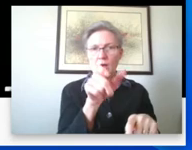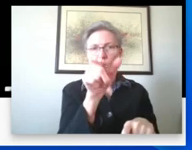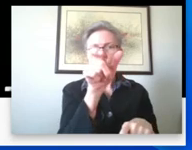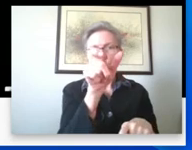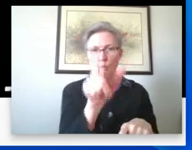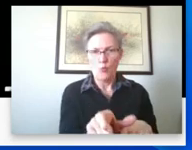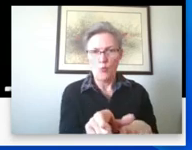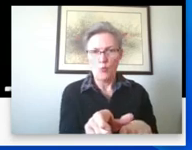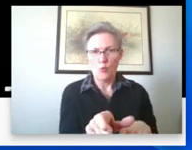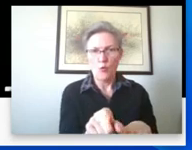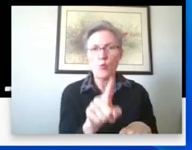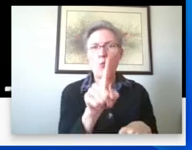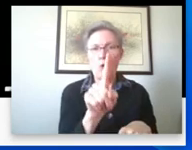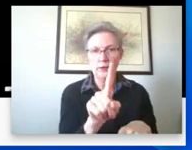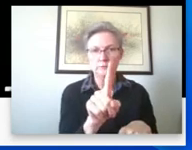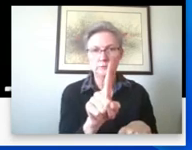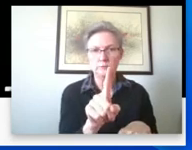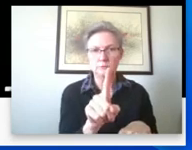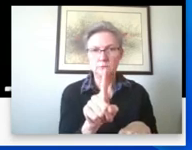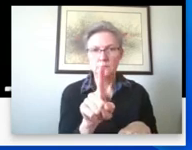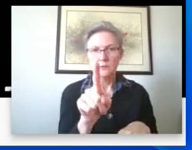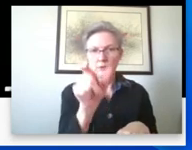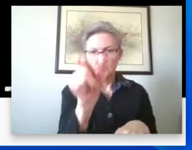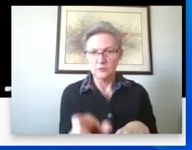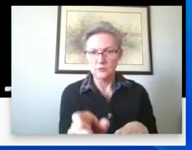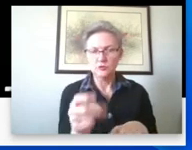here. I have 1,